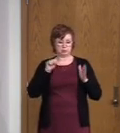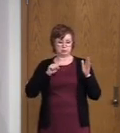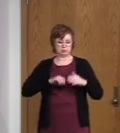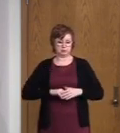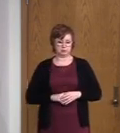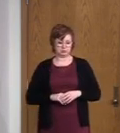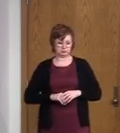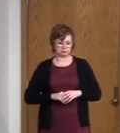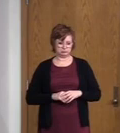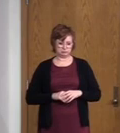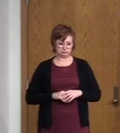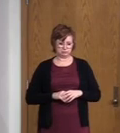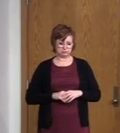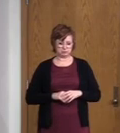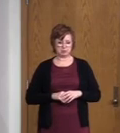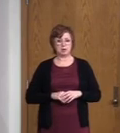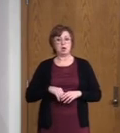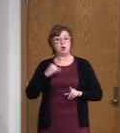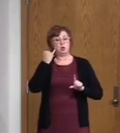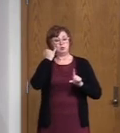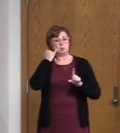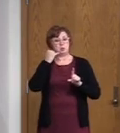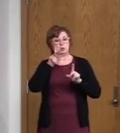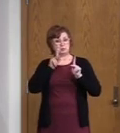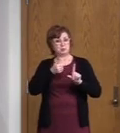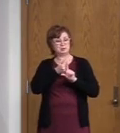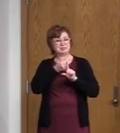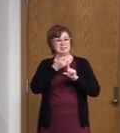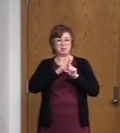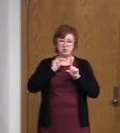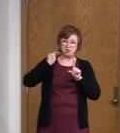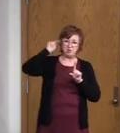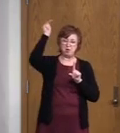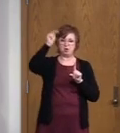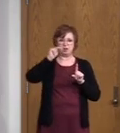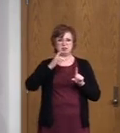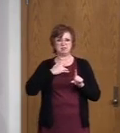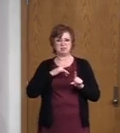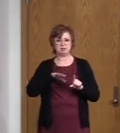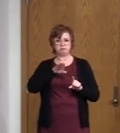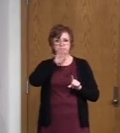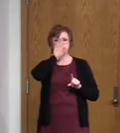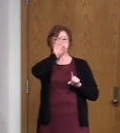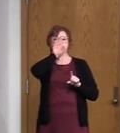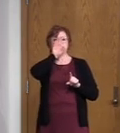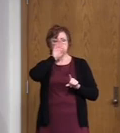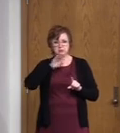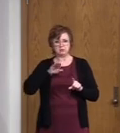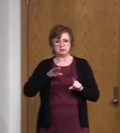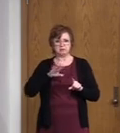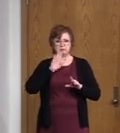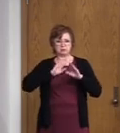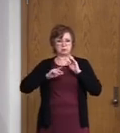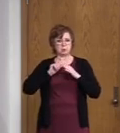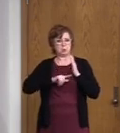be experiencing this right now or be frustrated at the availability of testing in their rural or remote